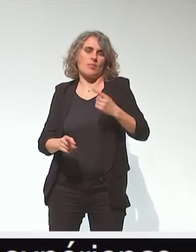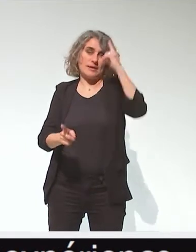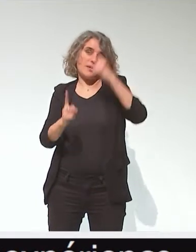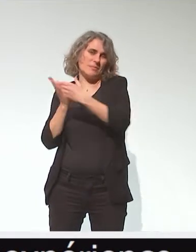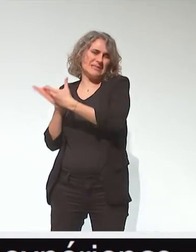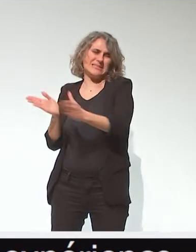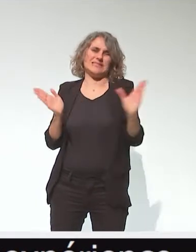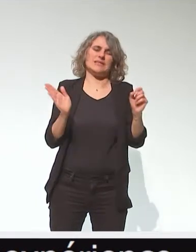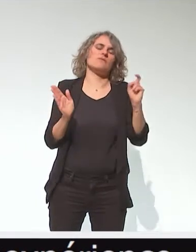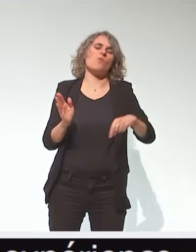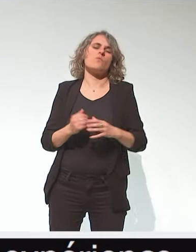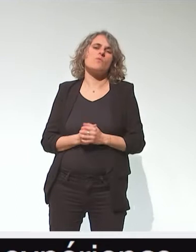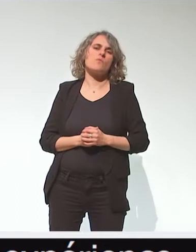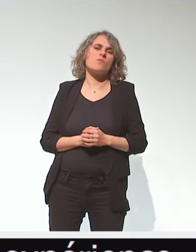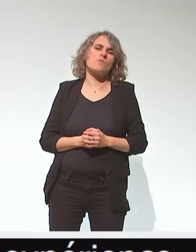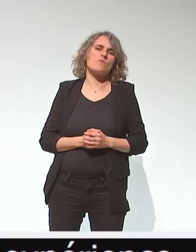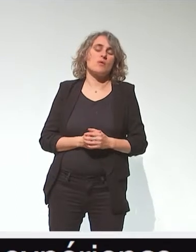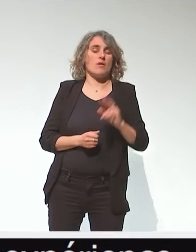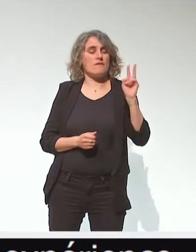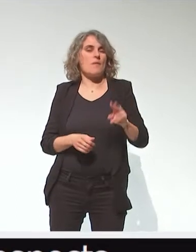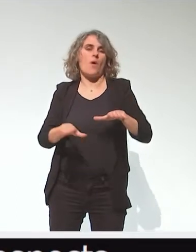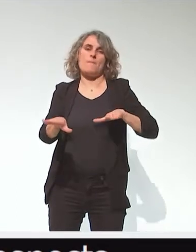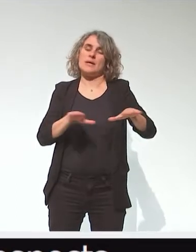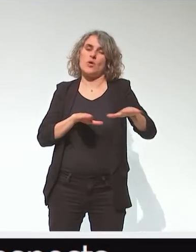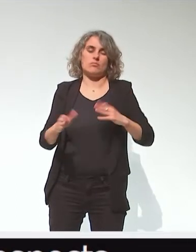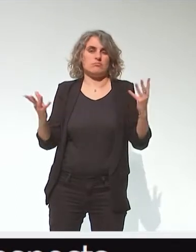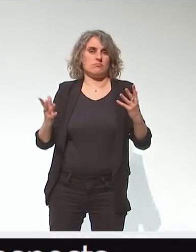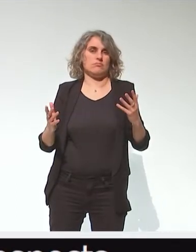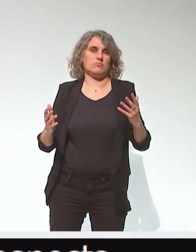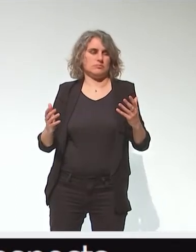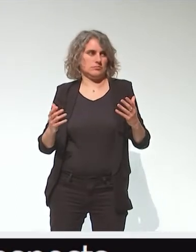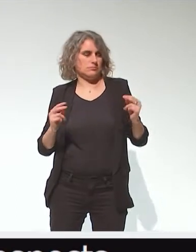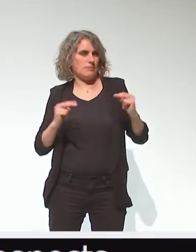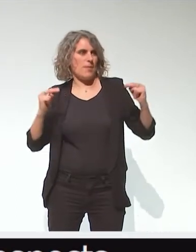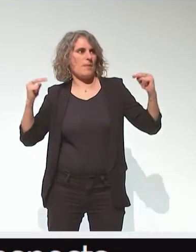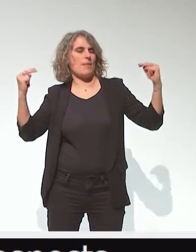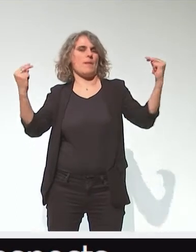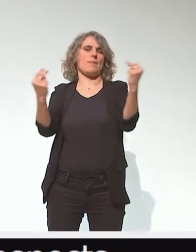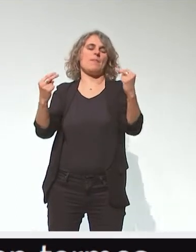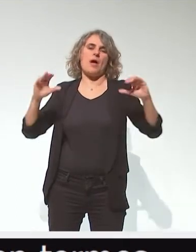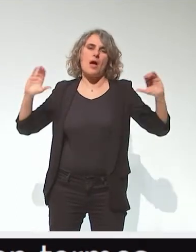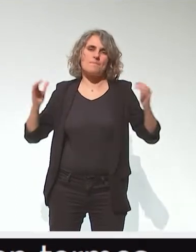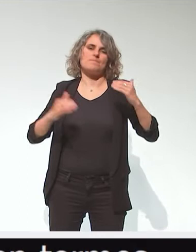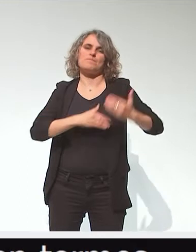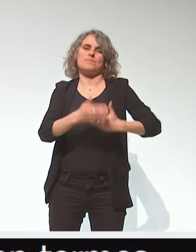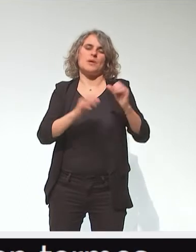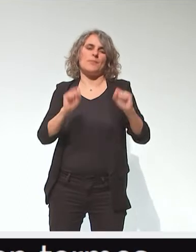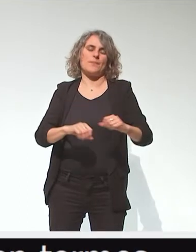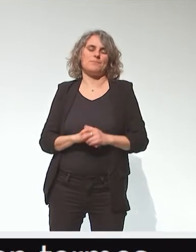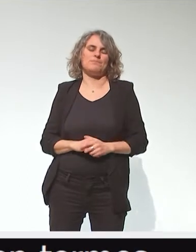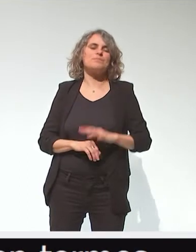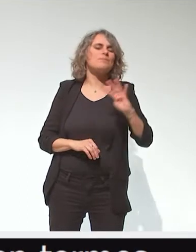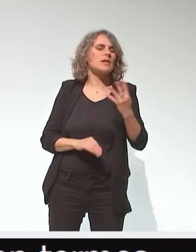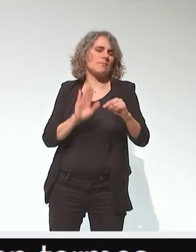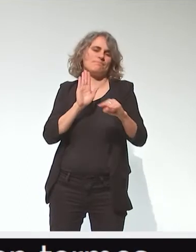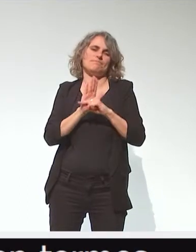a joined-up manner to bring the results that we need. And fourth of the principles that's unavoidable when you put human rights